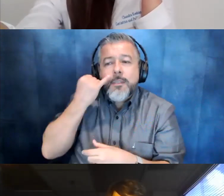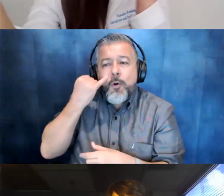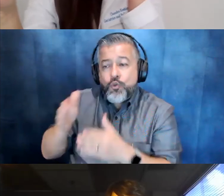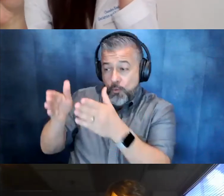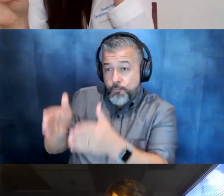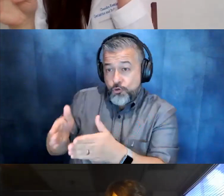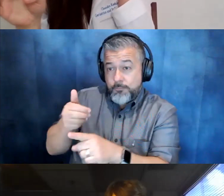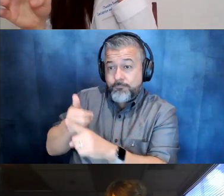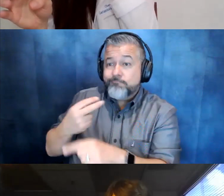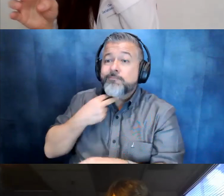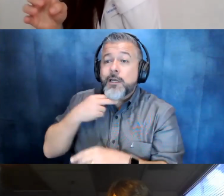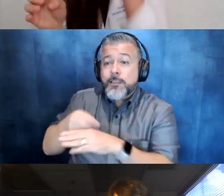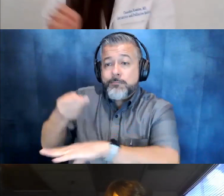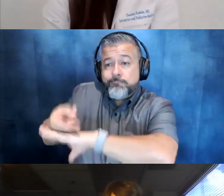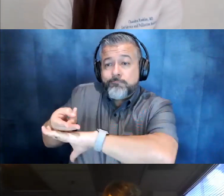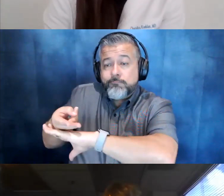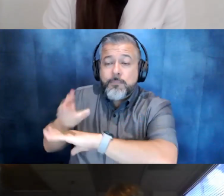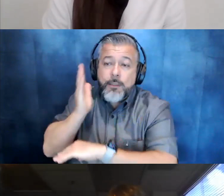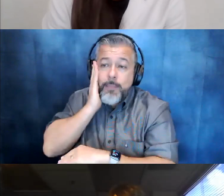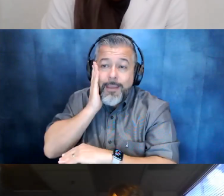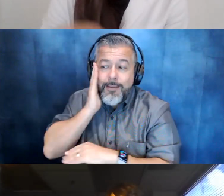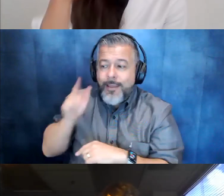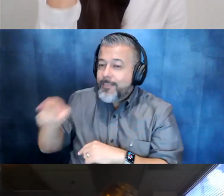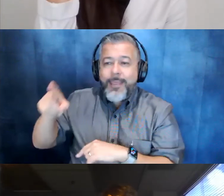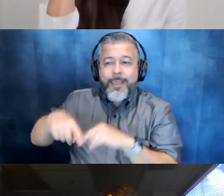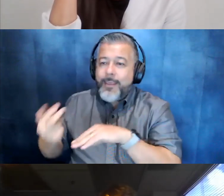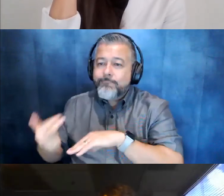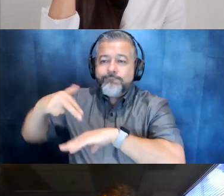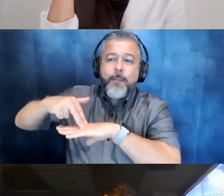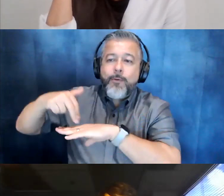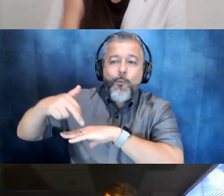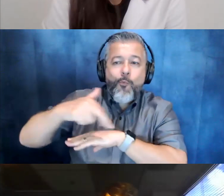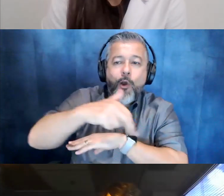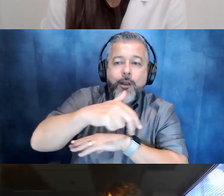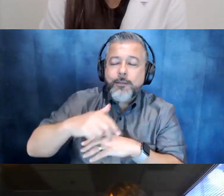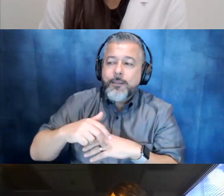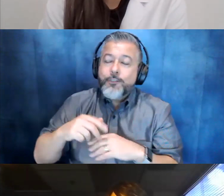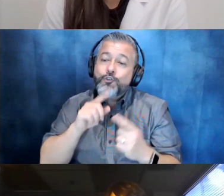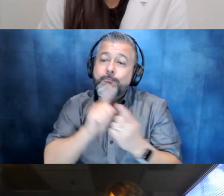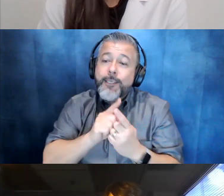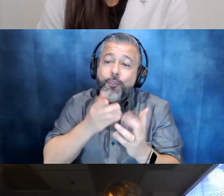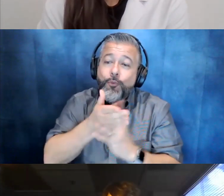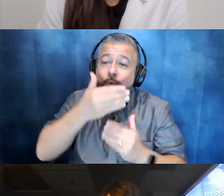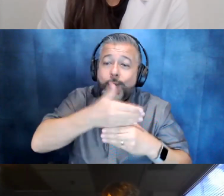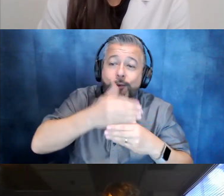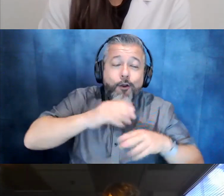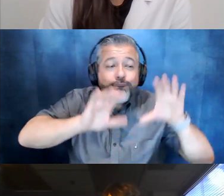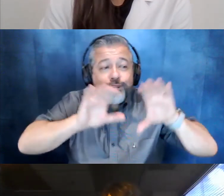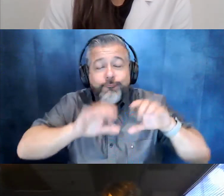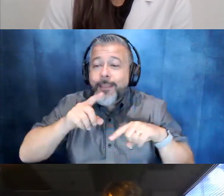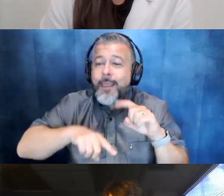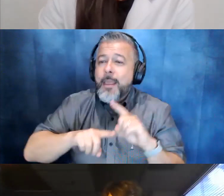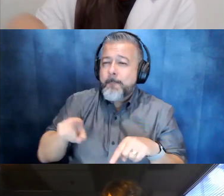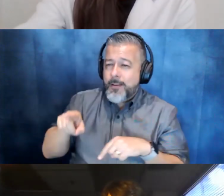Those who are not able to go outside to meet you on their stoop, but they really can't move, but they could certainly benefit from some social